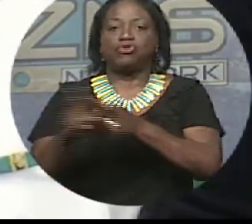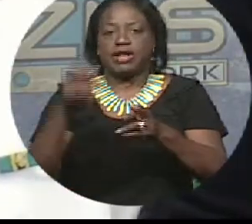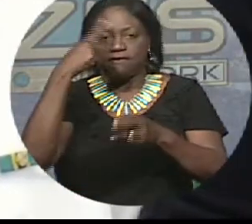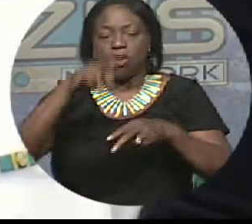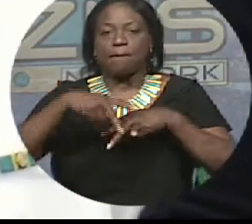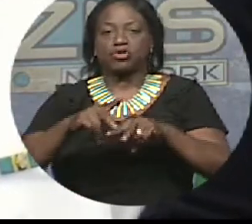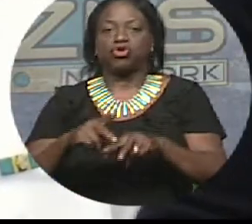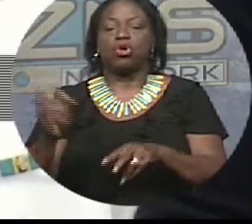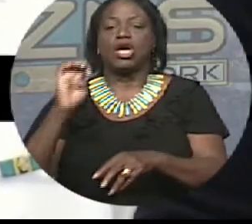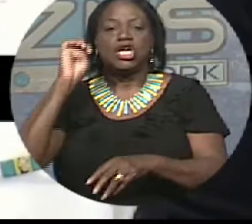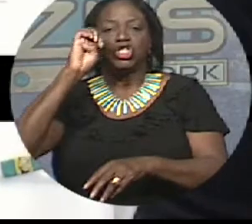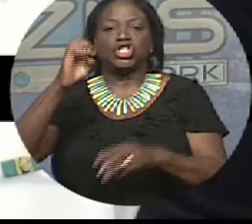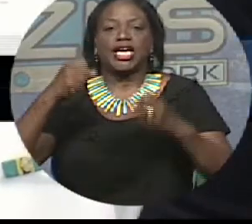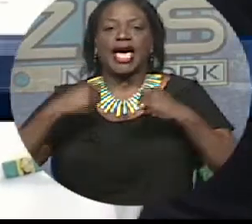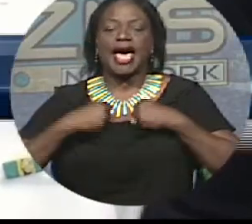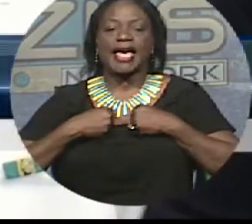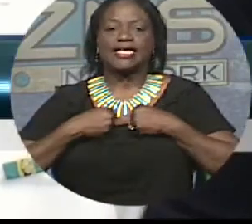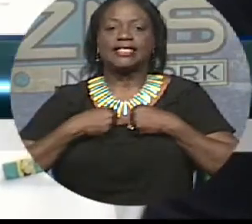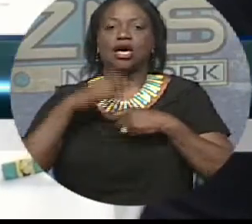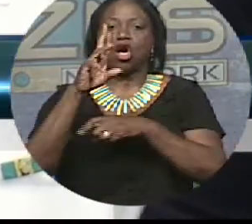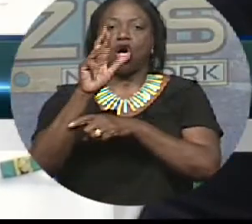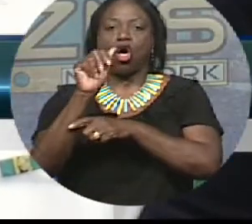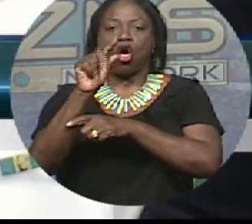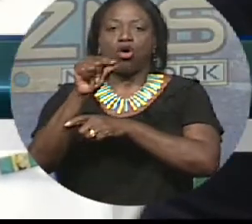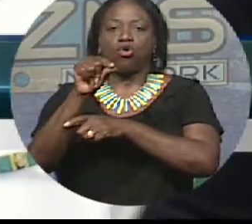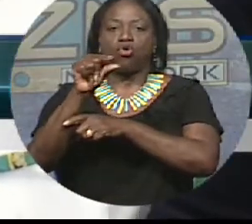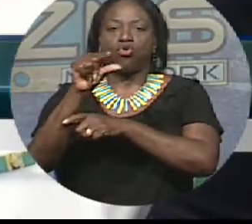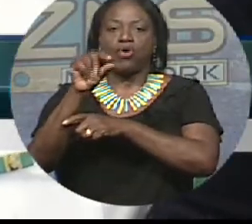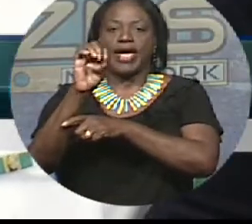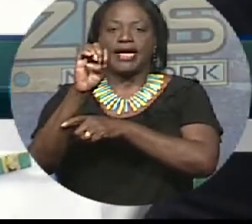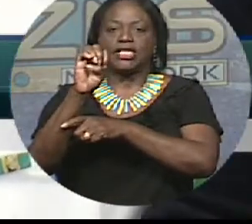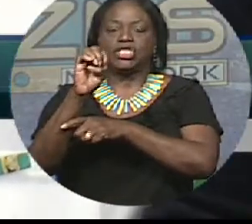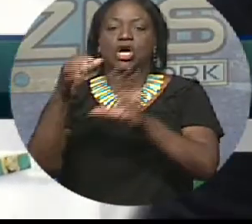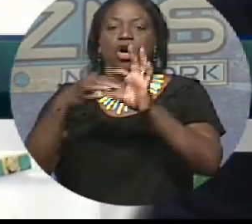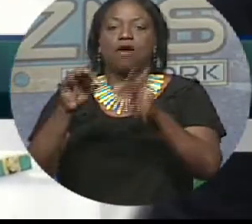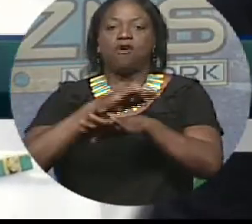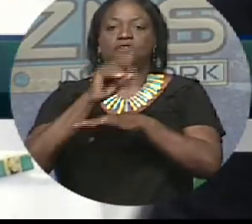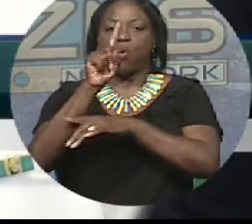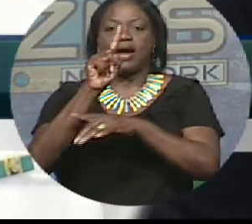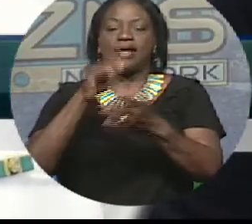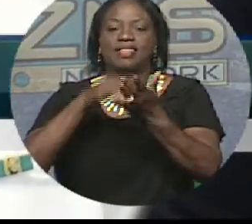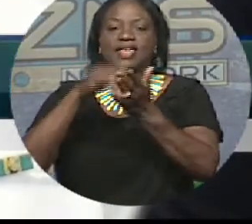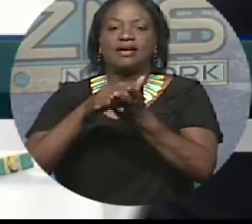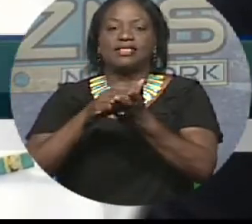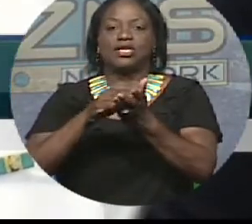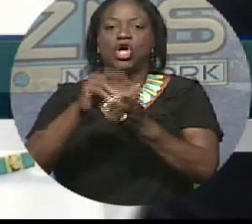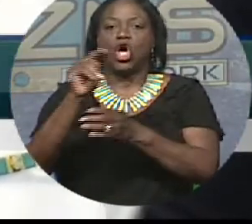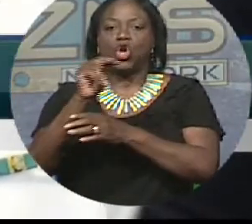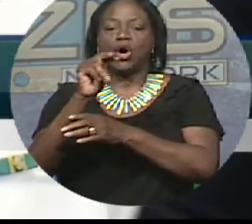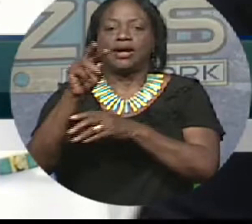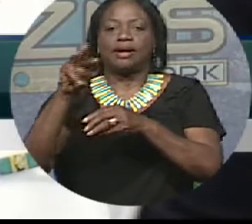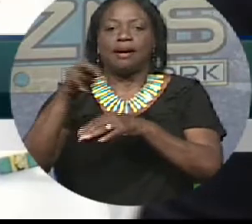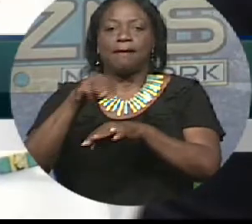a maximum range of over 1,000 nautical miles.